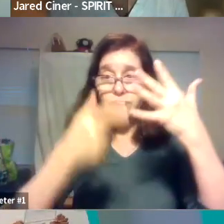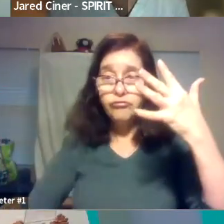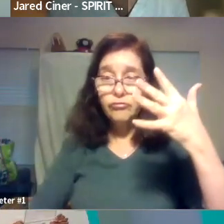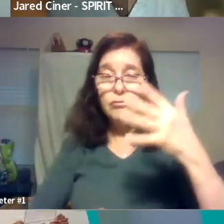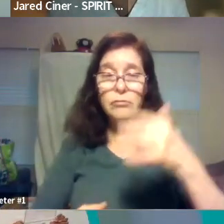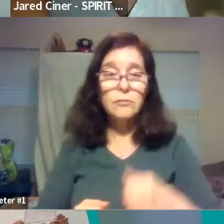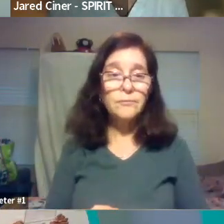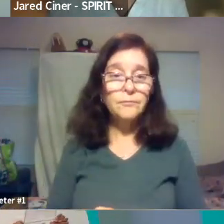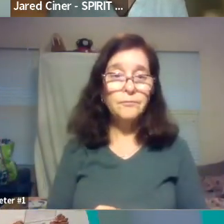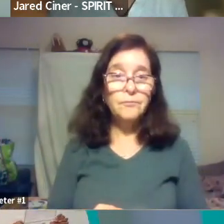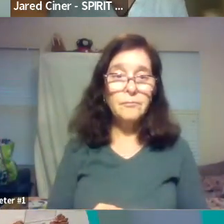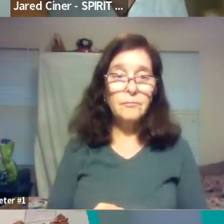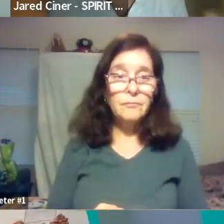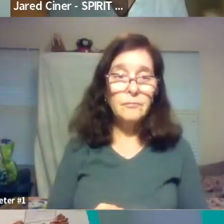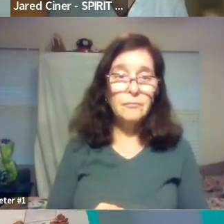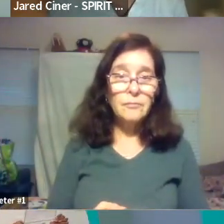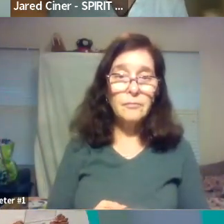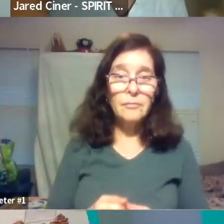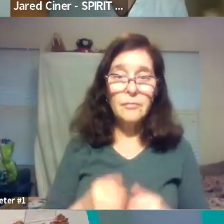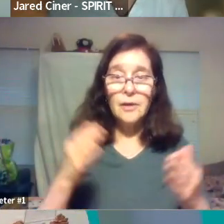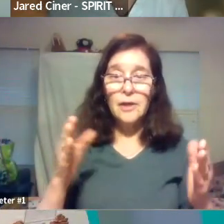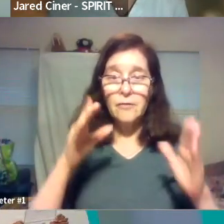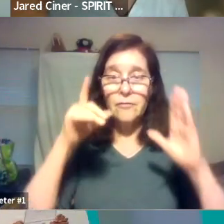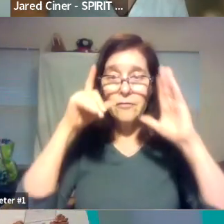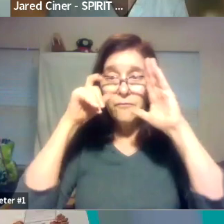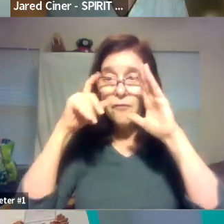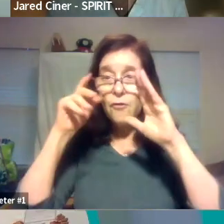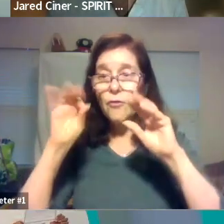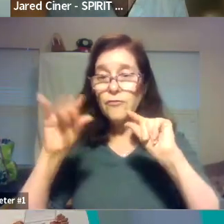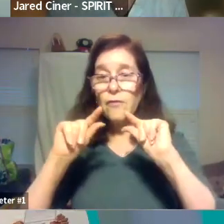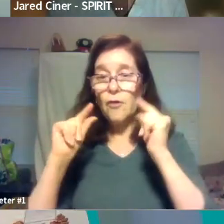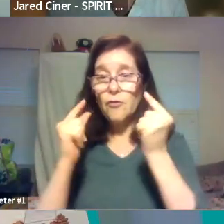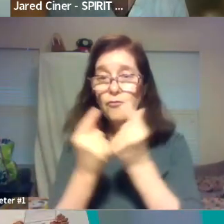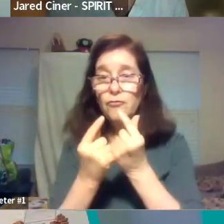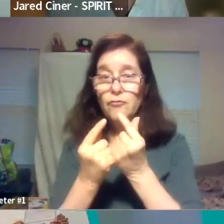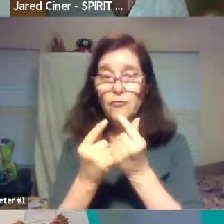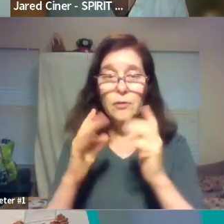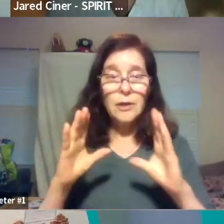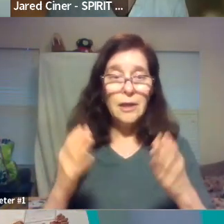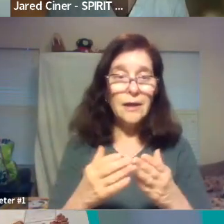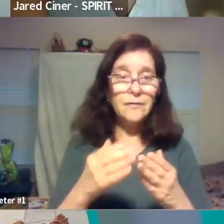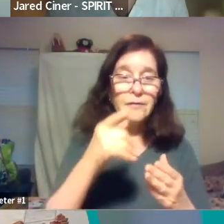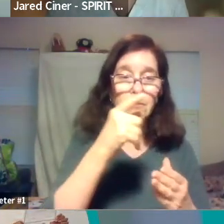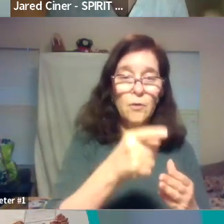So here's just a couple photos of our group classes on the left. This is one